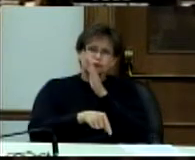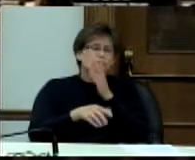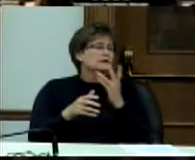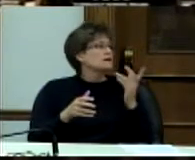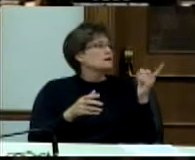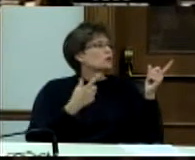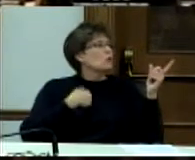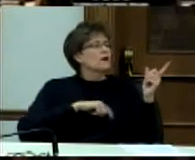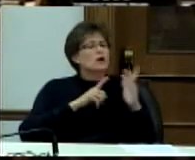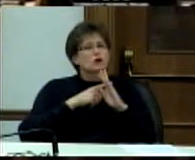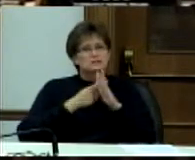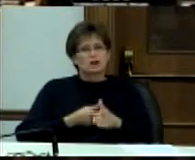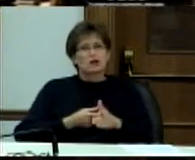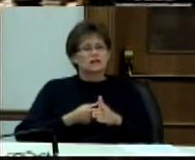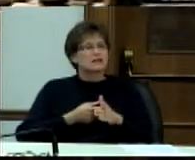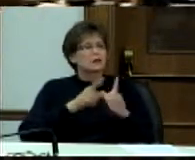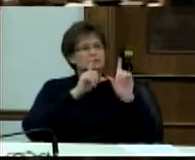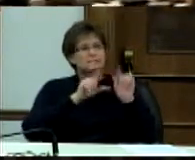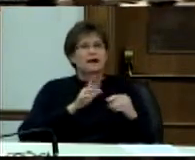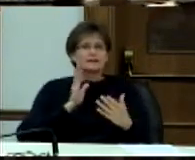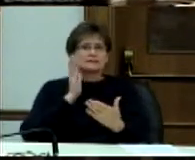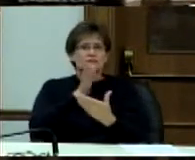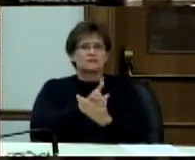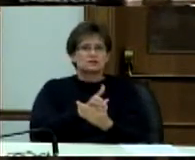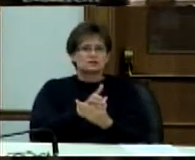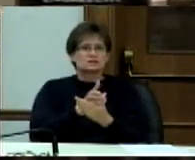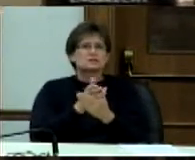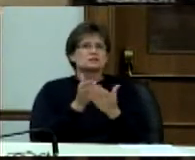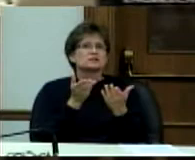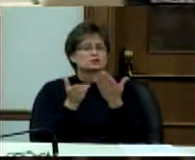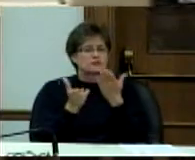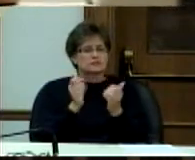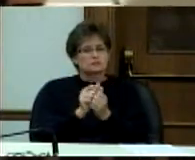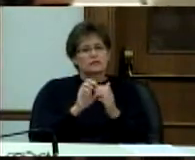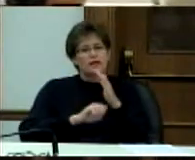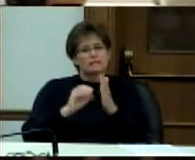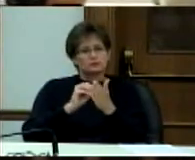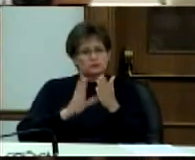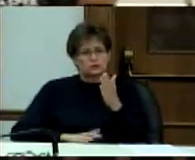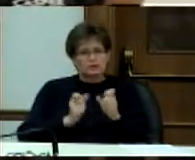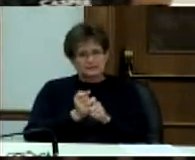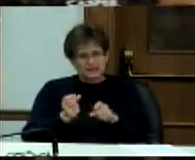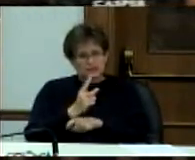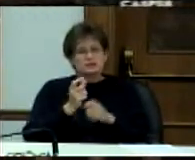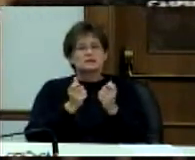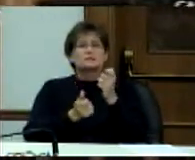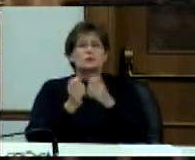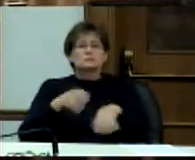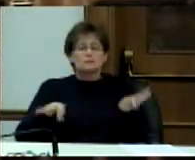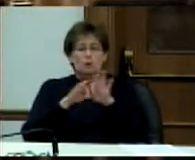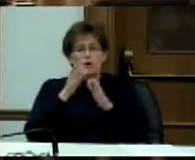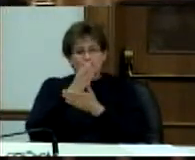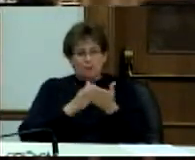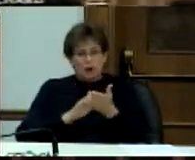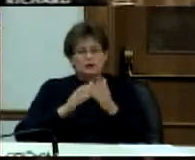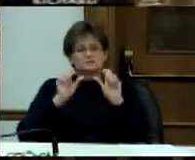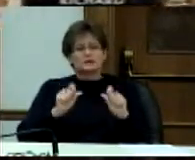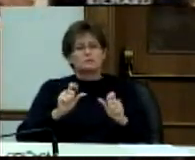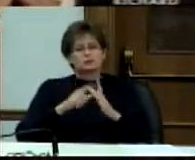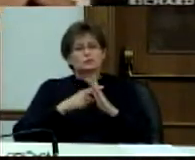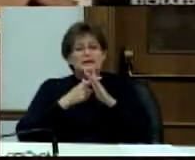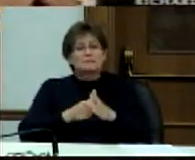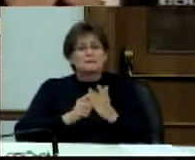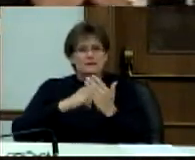explanation. We are implementing response to intervention services for our elementary students next year, and one of the key components is to be able